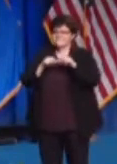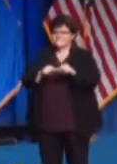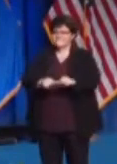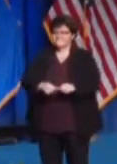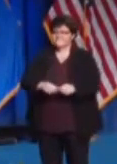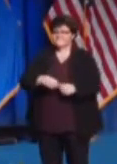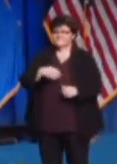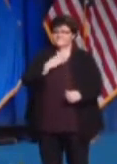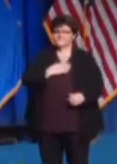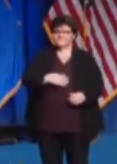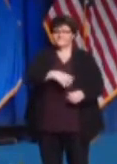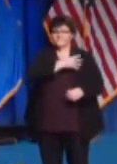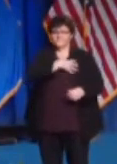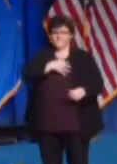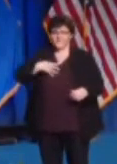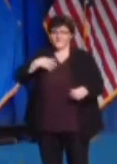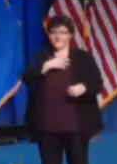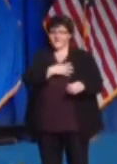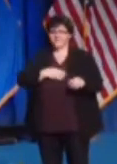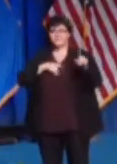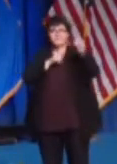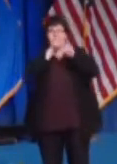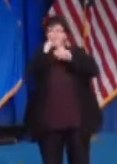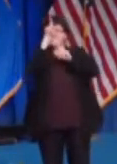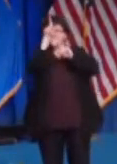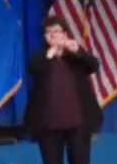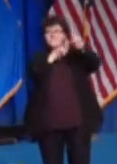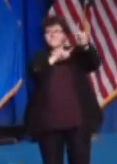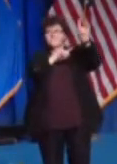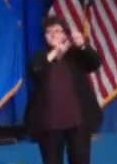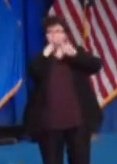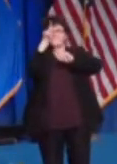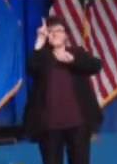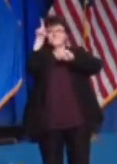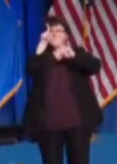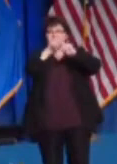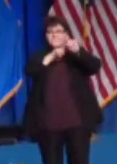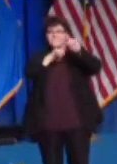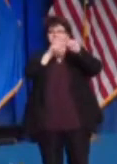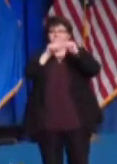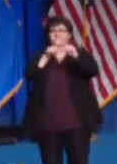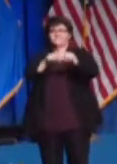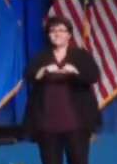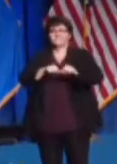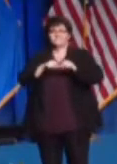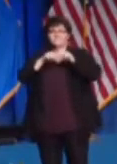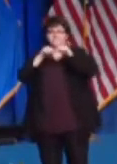whose broad stripes and bright stars through the